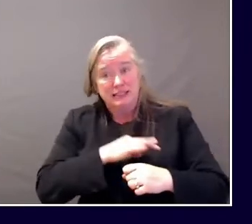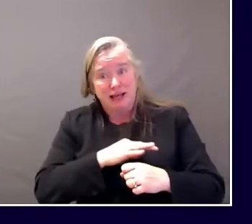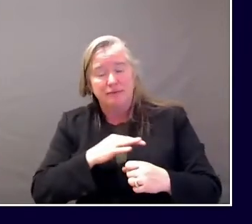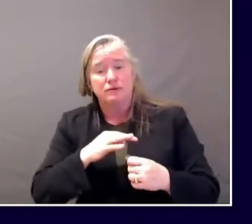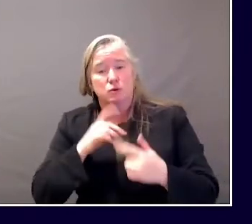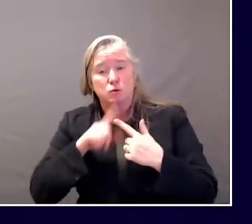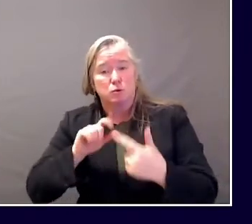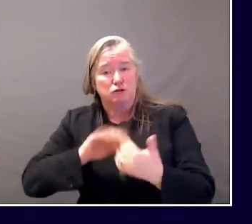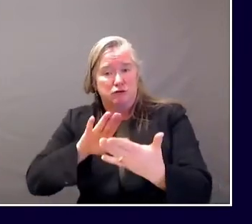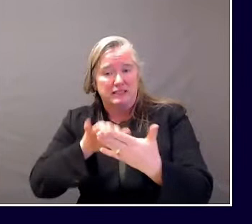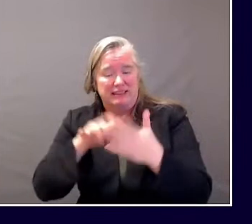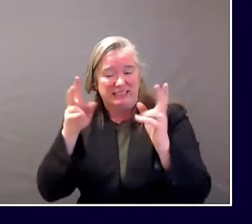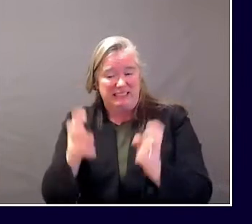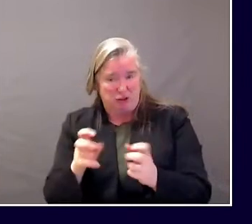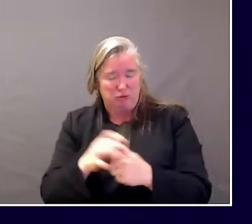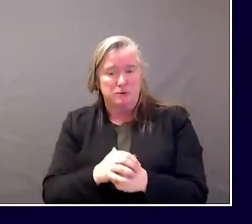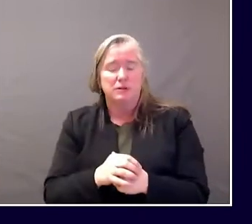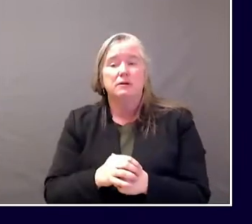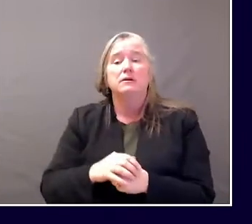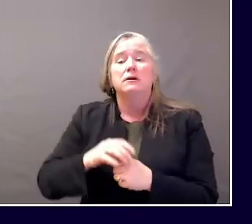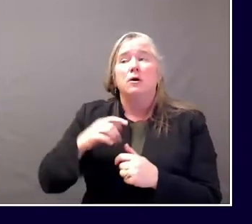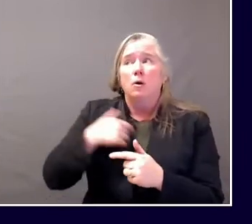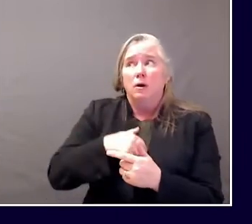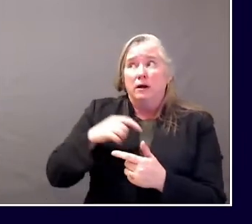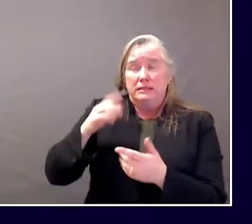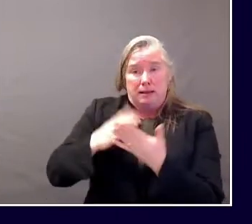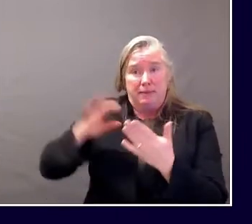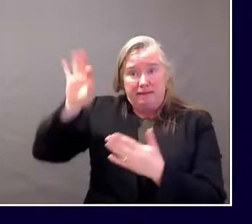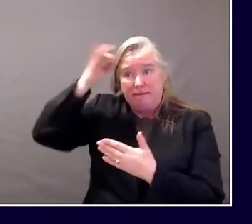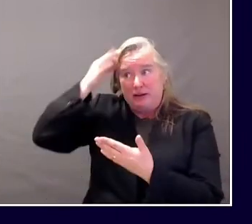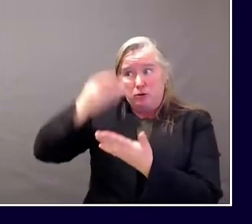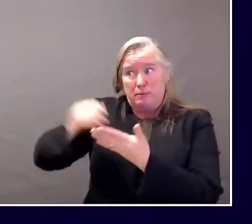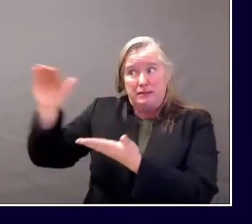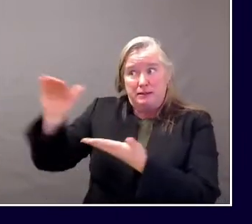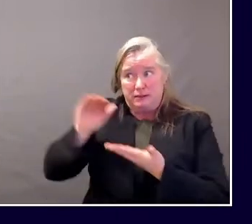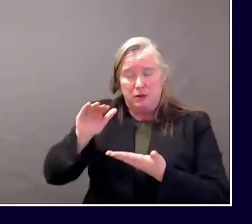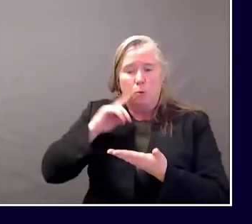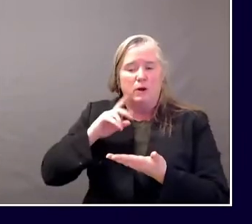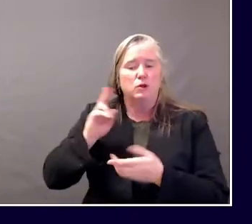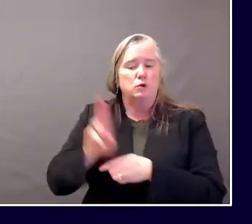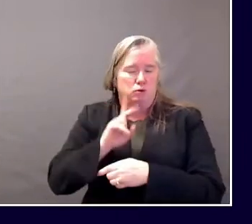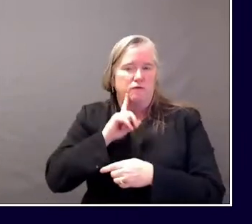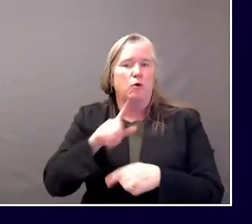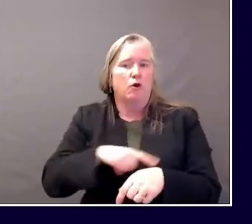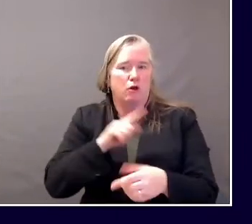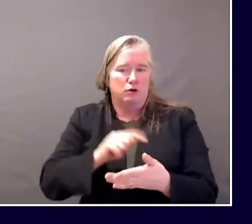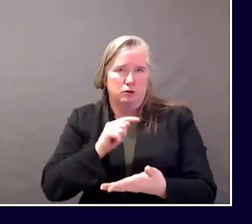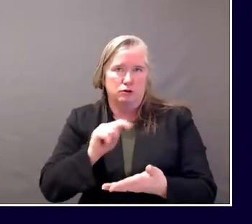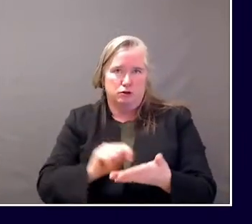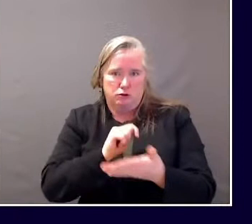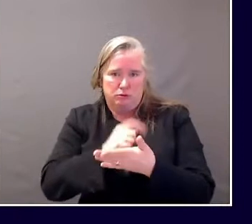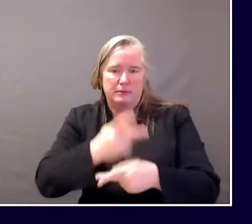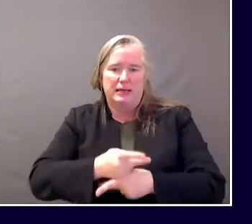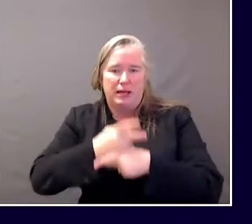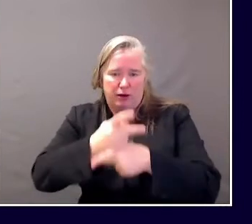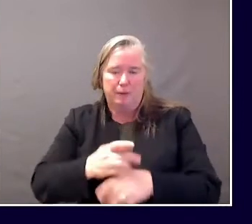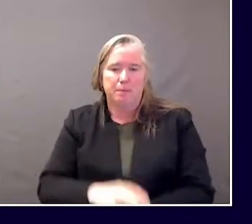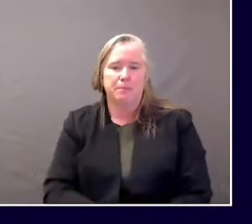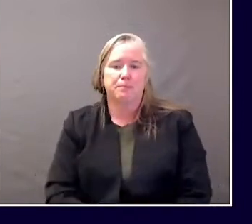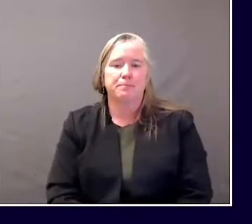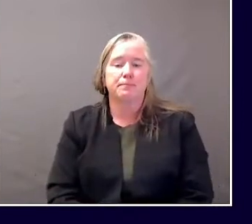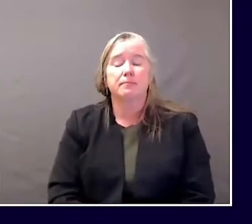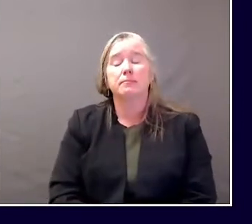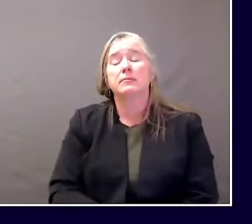additional testing federal dollars is long-term care sites. And third, we do know that some of these workers are themselves